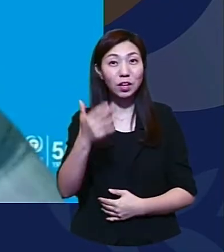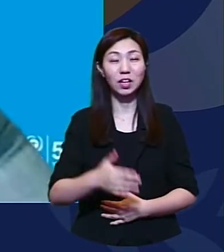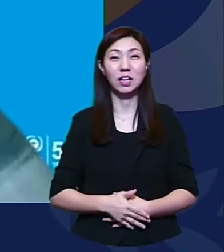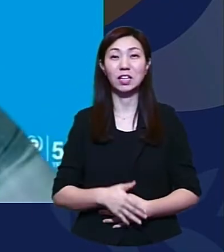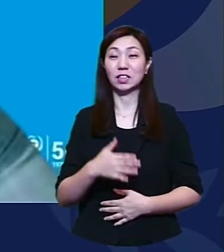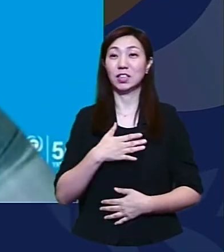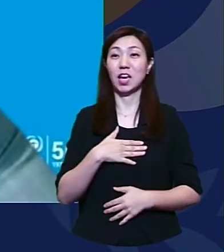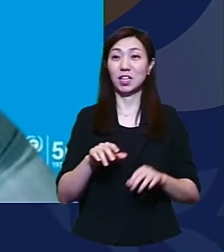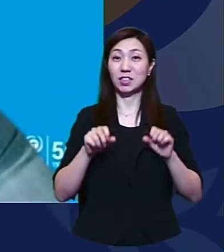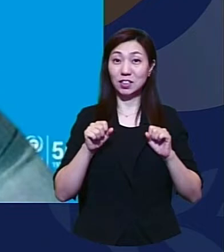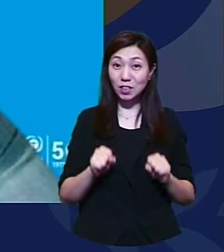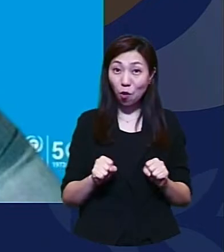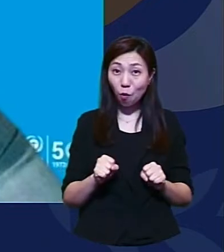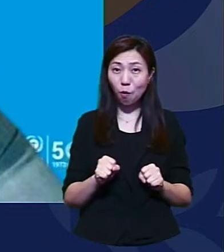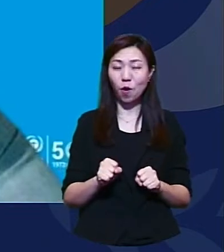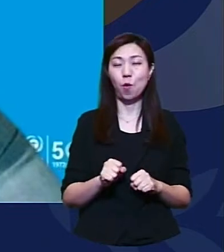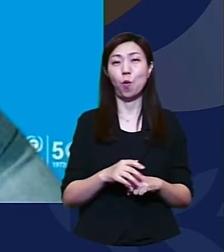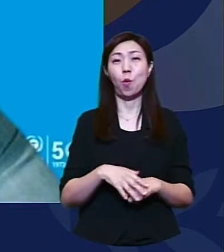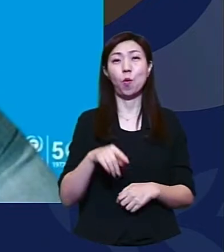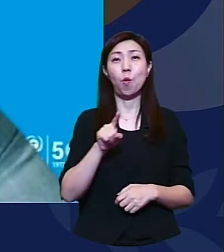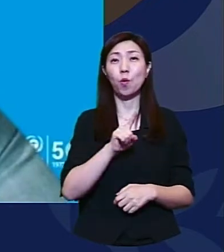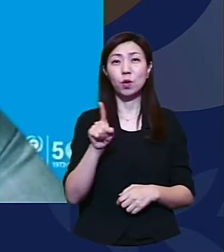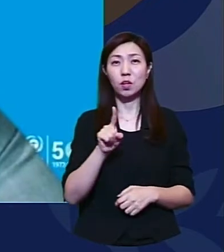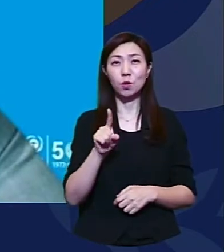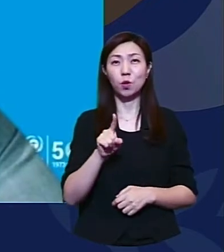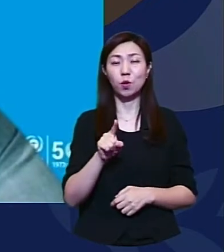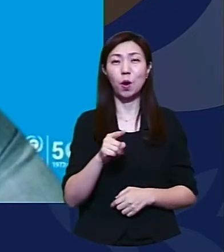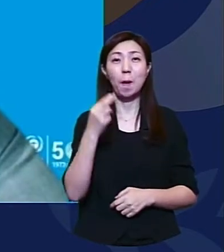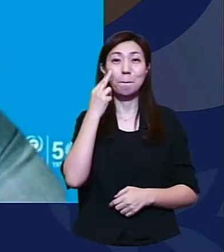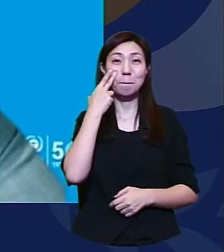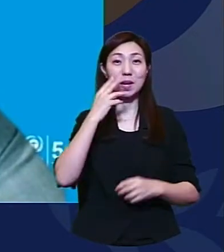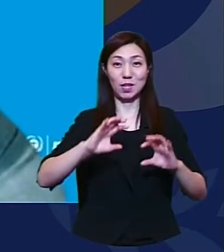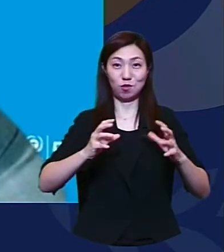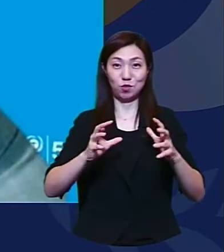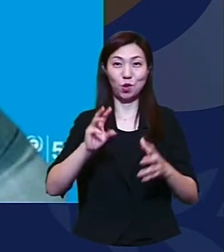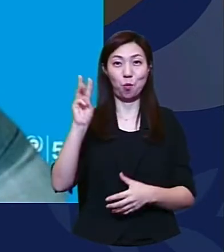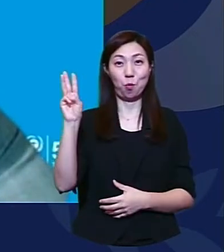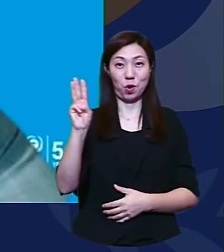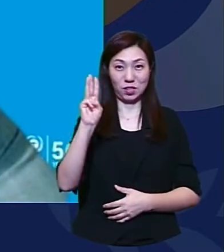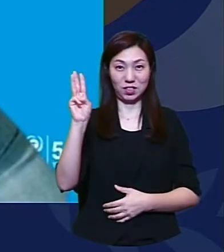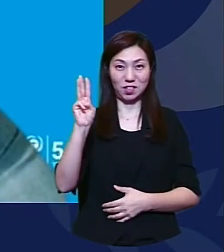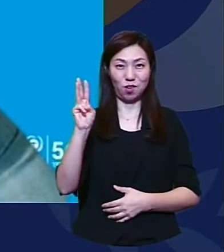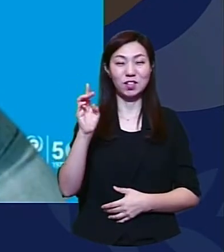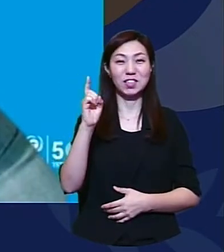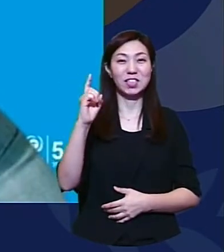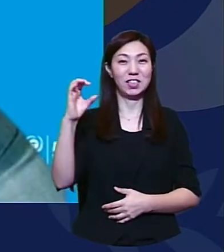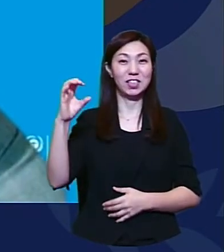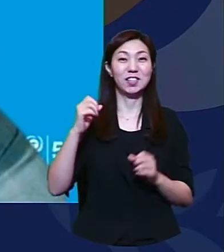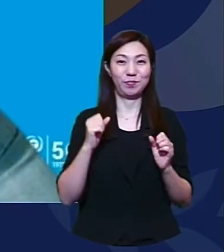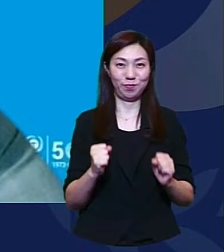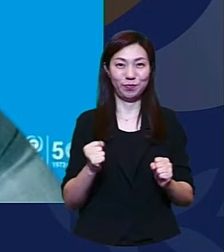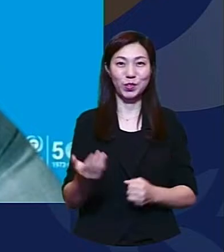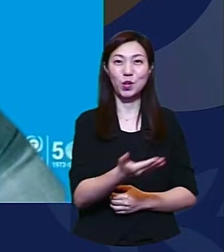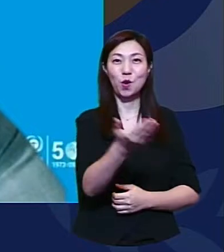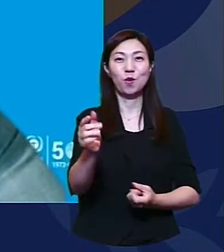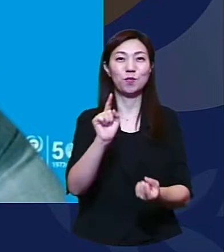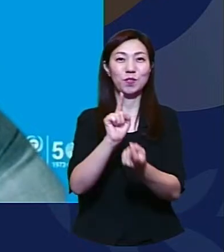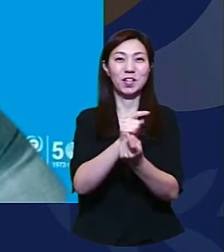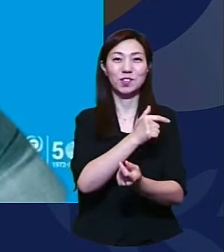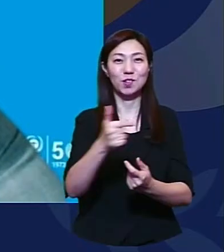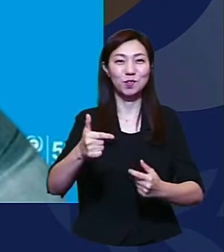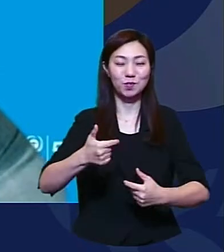D.C., okay. but it's a pleasure to join you. Okay, good. So, you have also